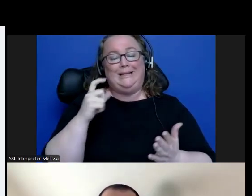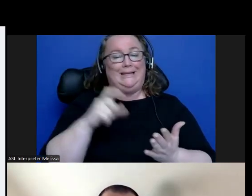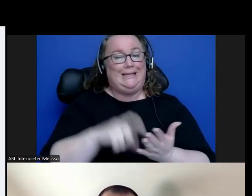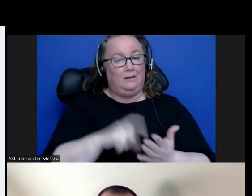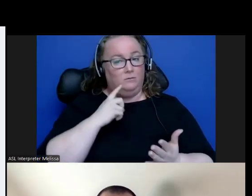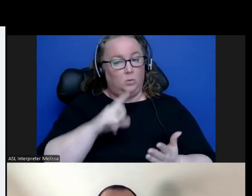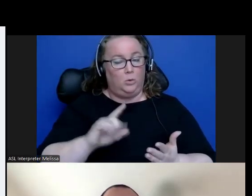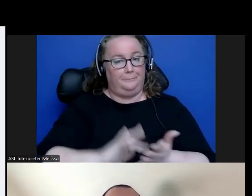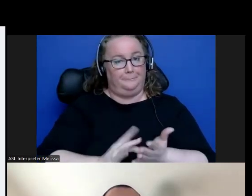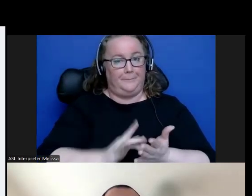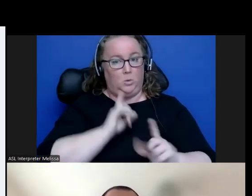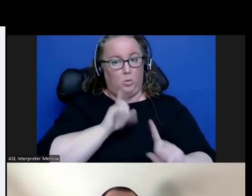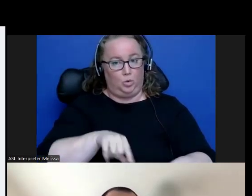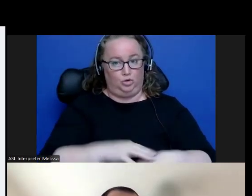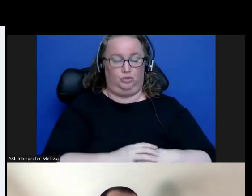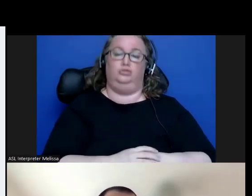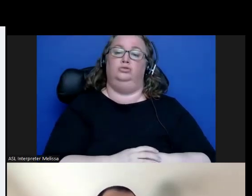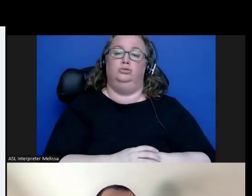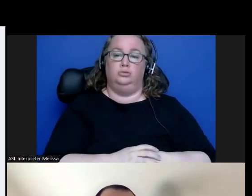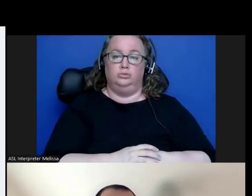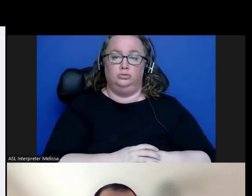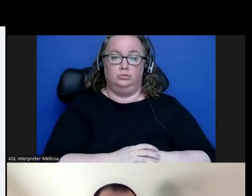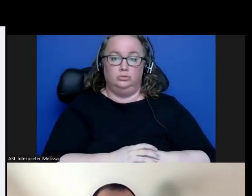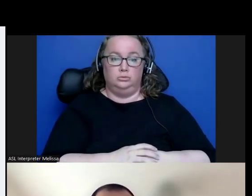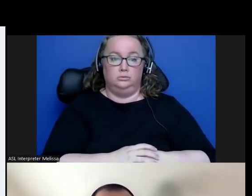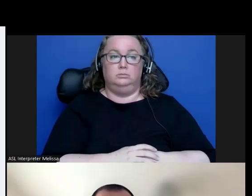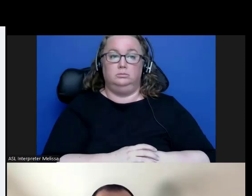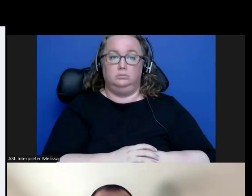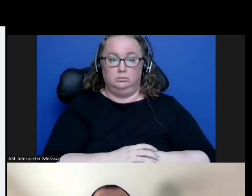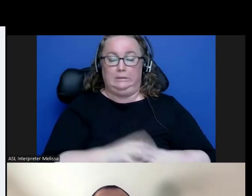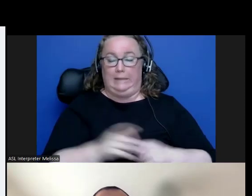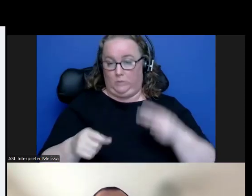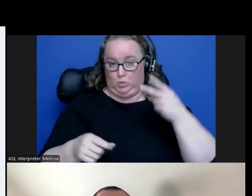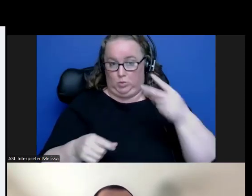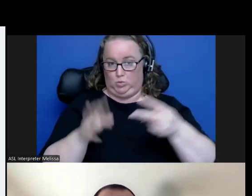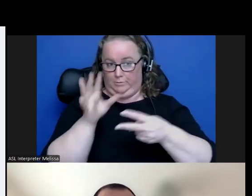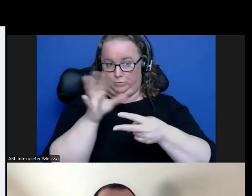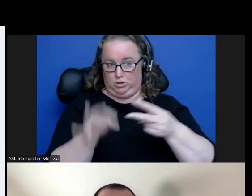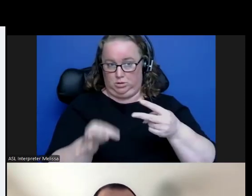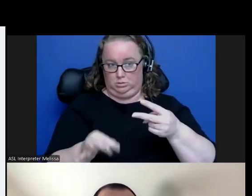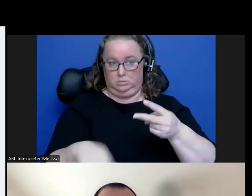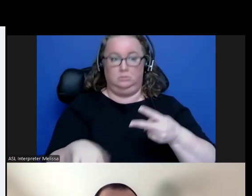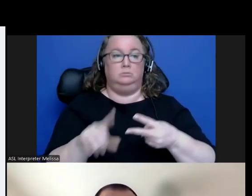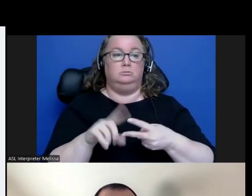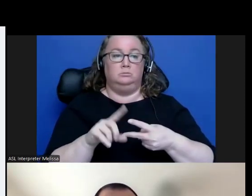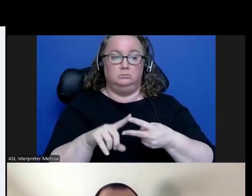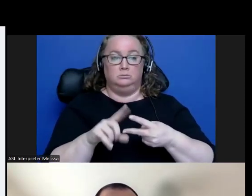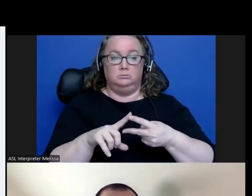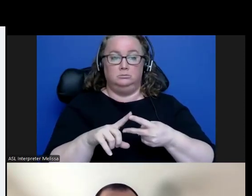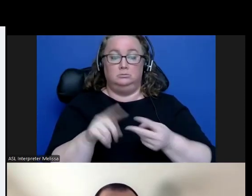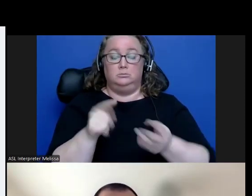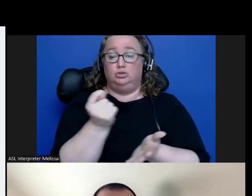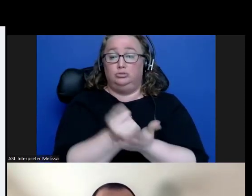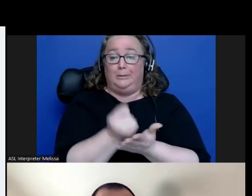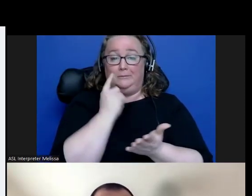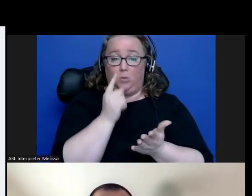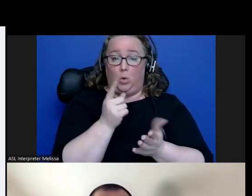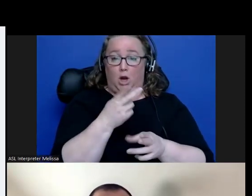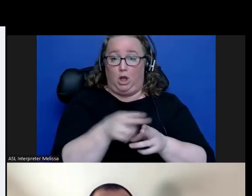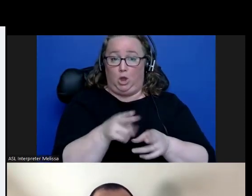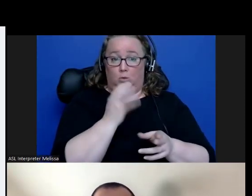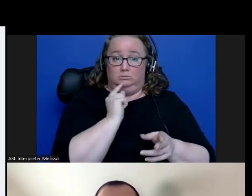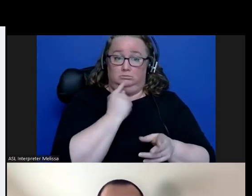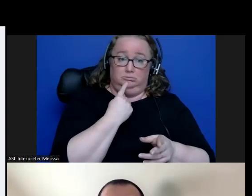medication order. And they are given 2 options. One is treatment of acute symptoms, and